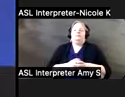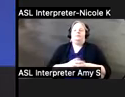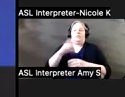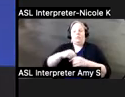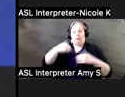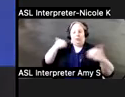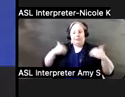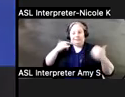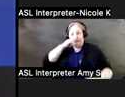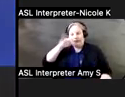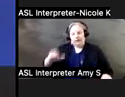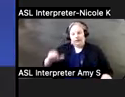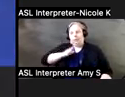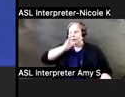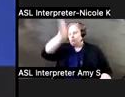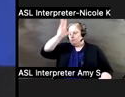I was a kid.